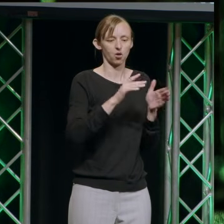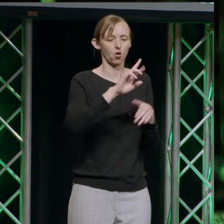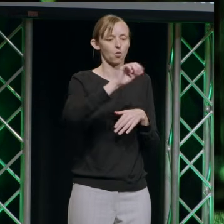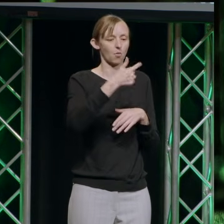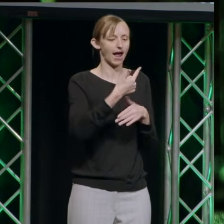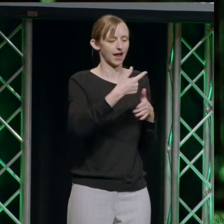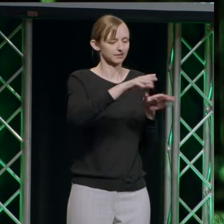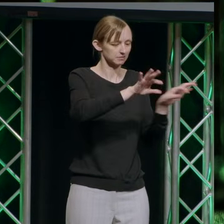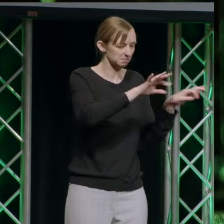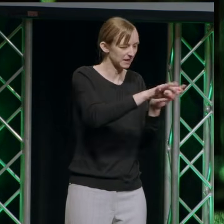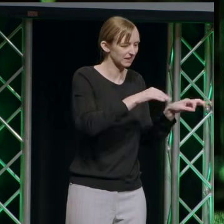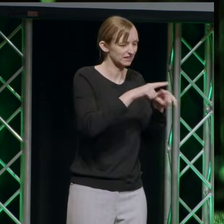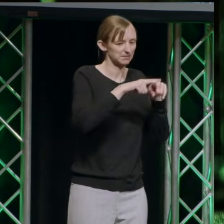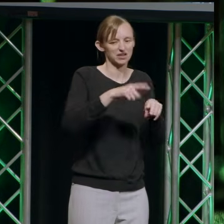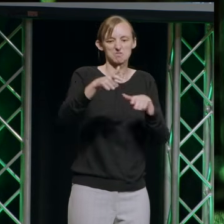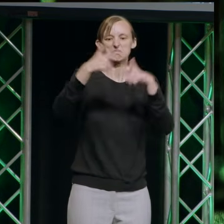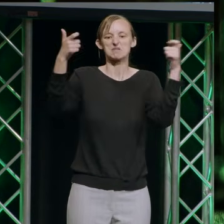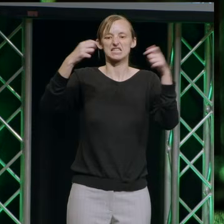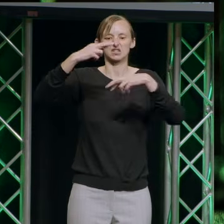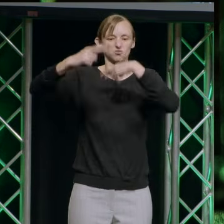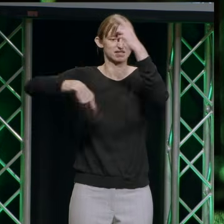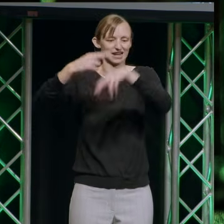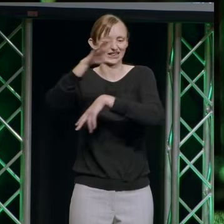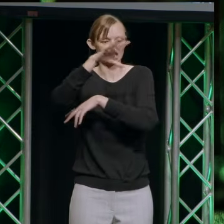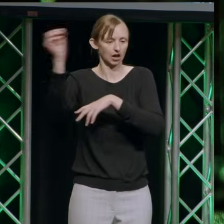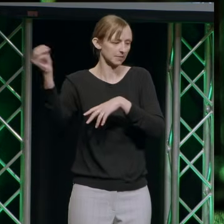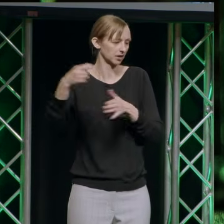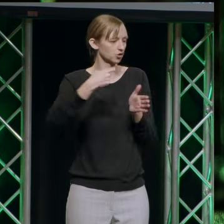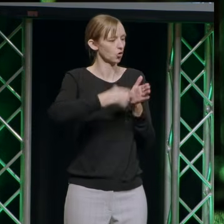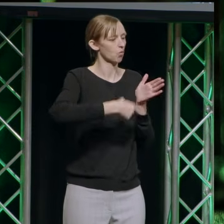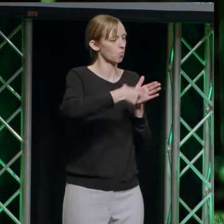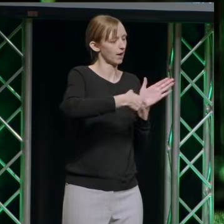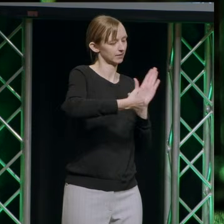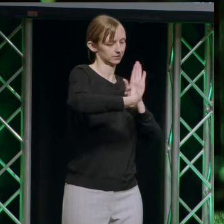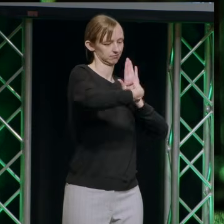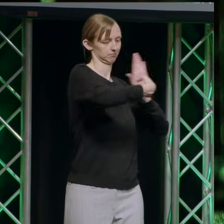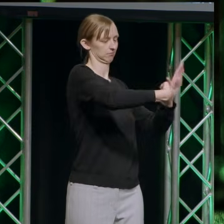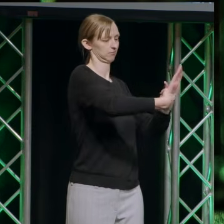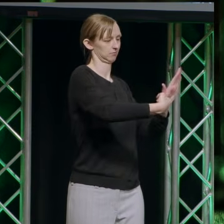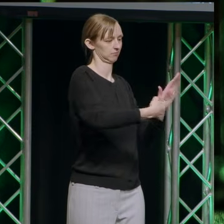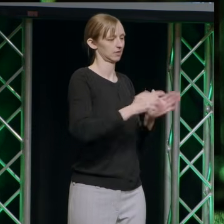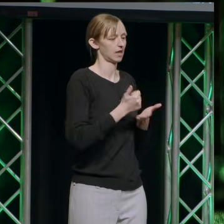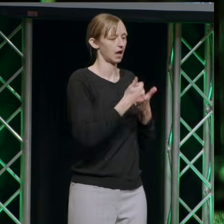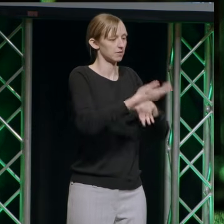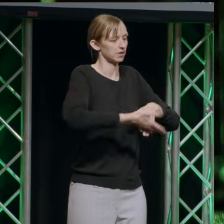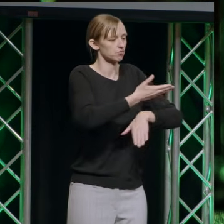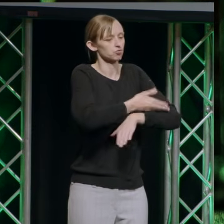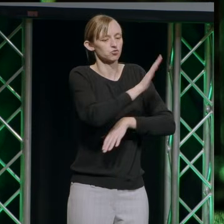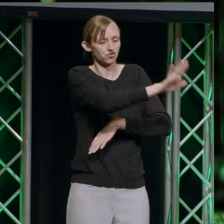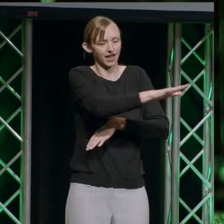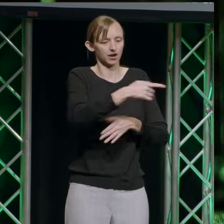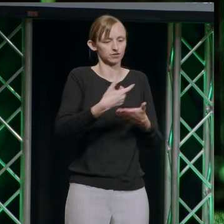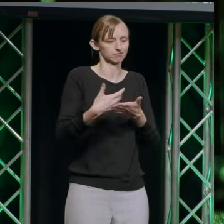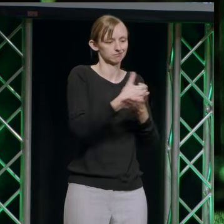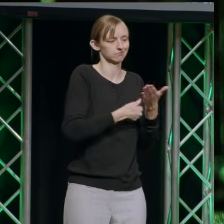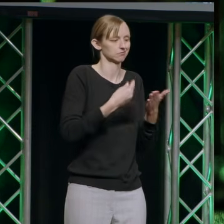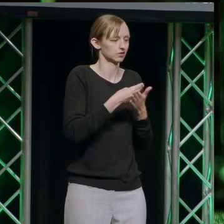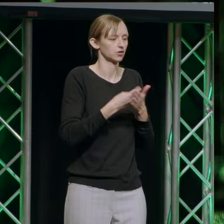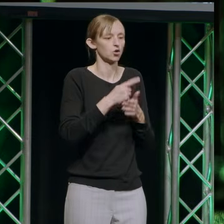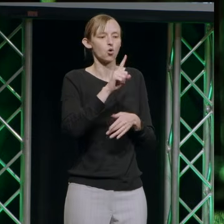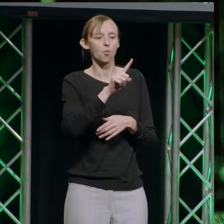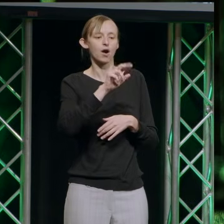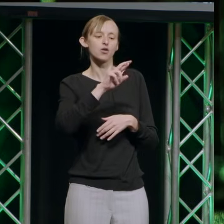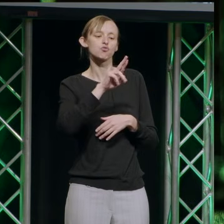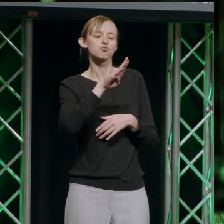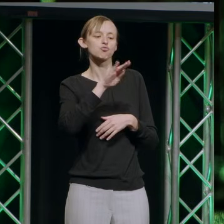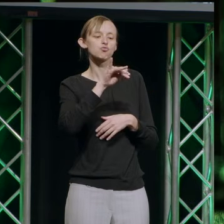of larger recyclers, and so providing pricing transparency can help them improve their margins by 1 rupee a day, which is very